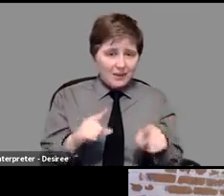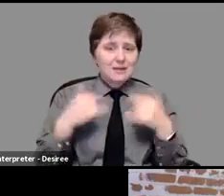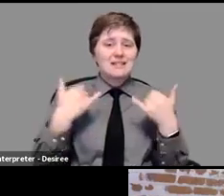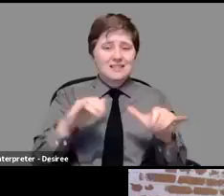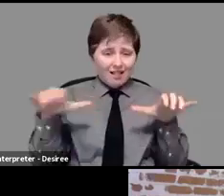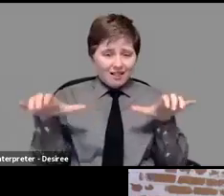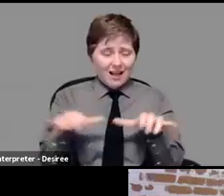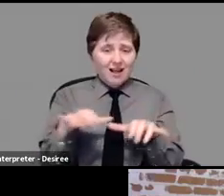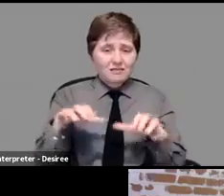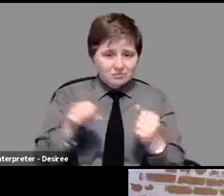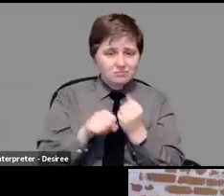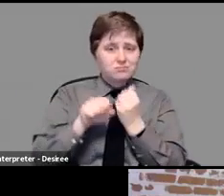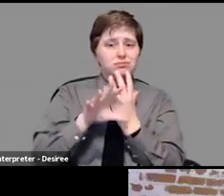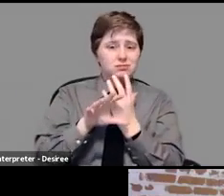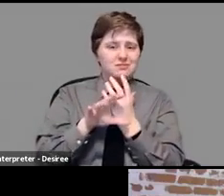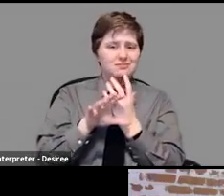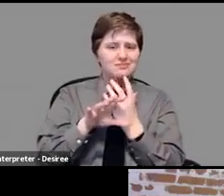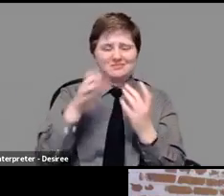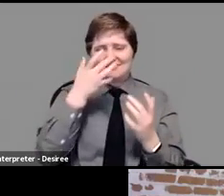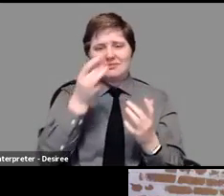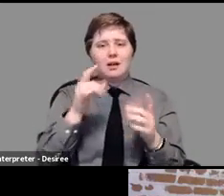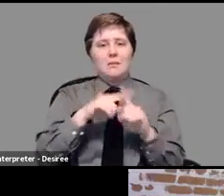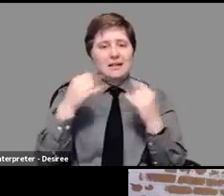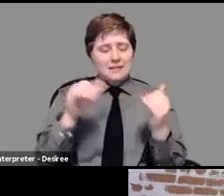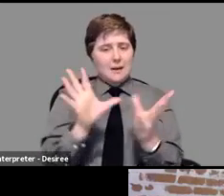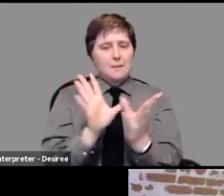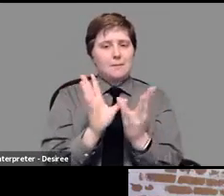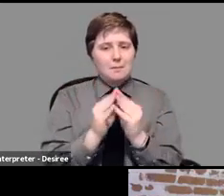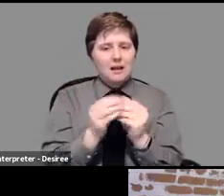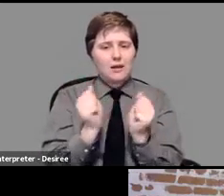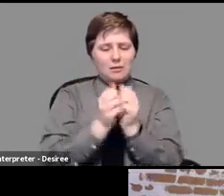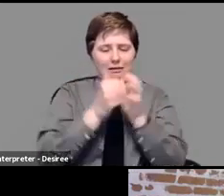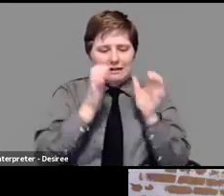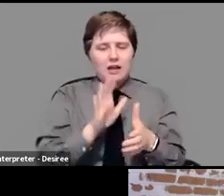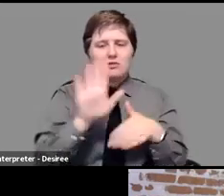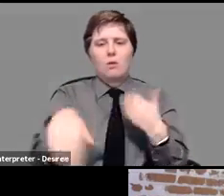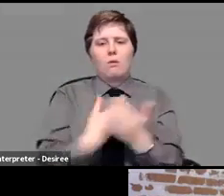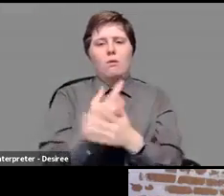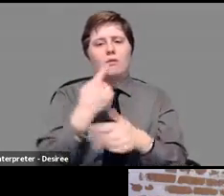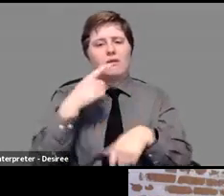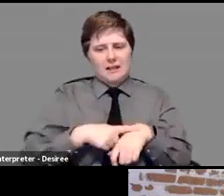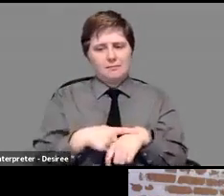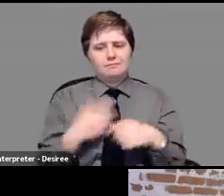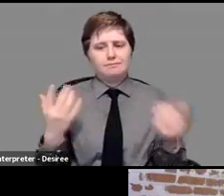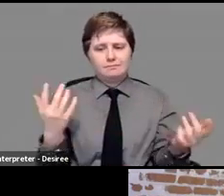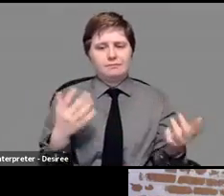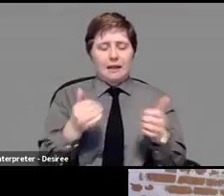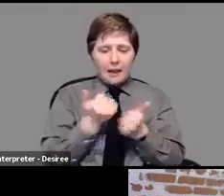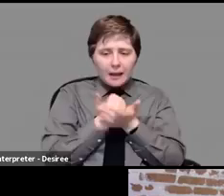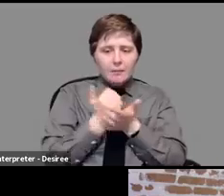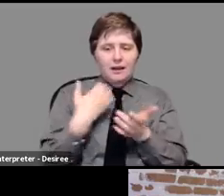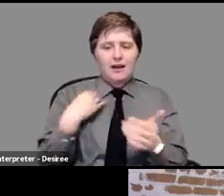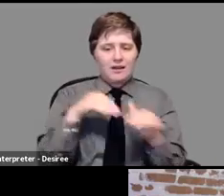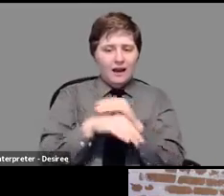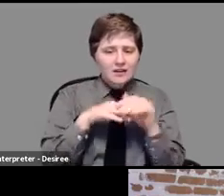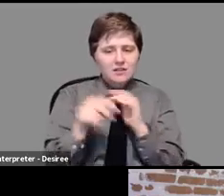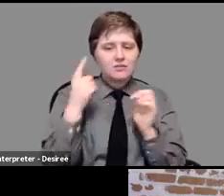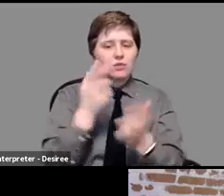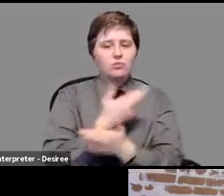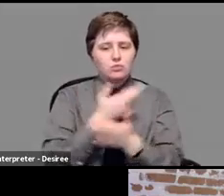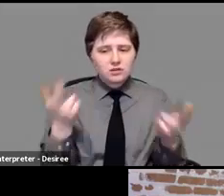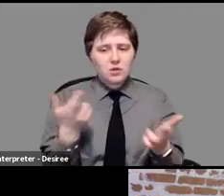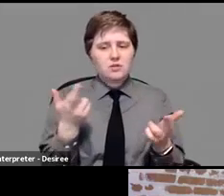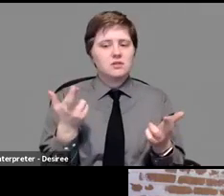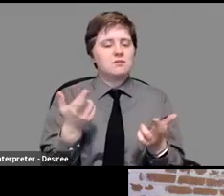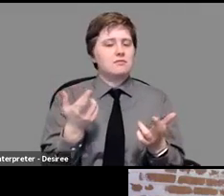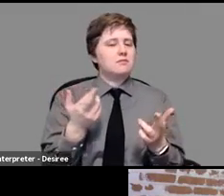active virtually, albeit, but they're still meeting with clients all the time, helping them get access to resources. They even